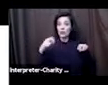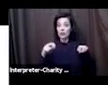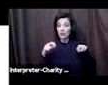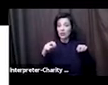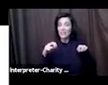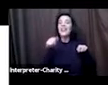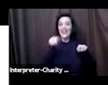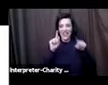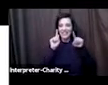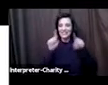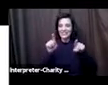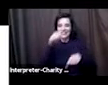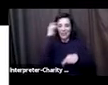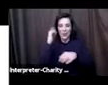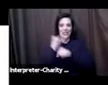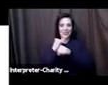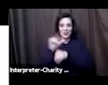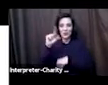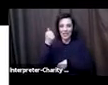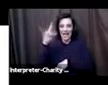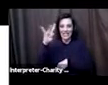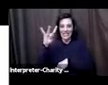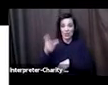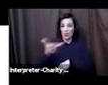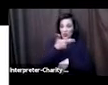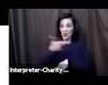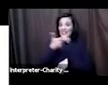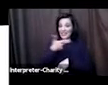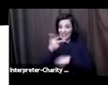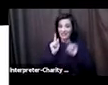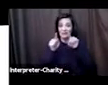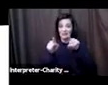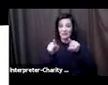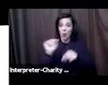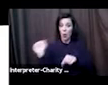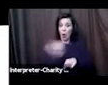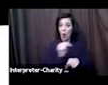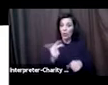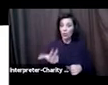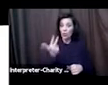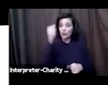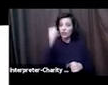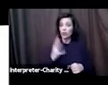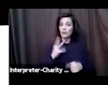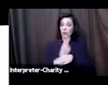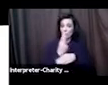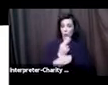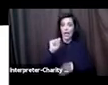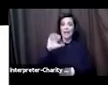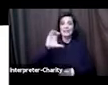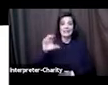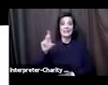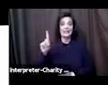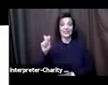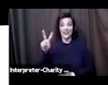Institute in 2018. And all 3 of these gentlemen are using a AAC device.